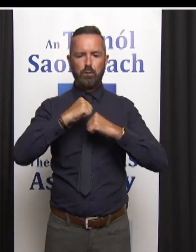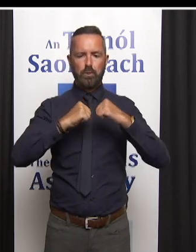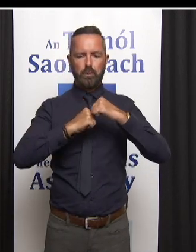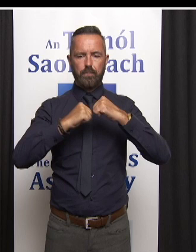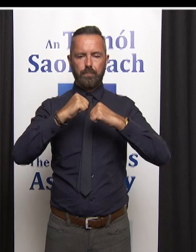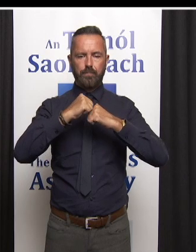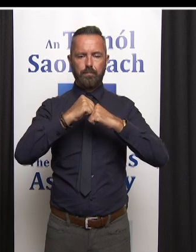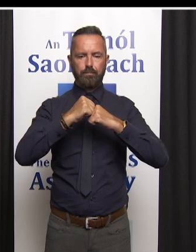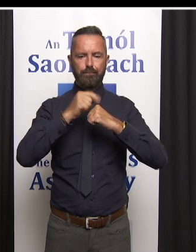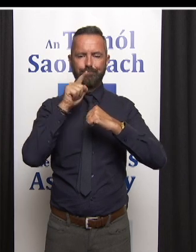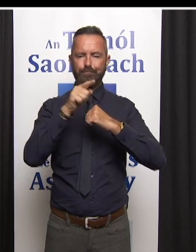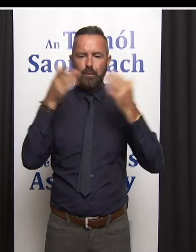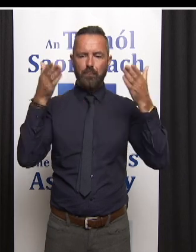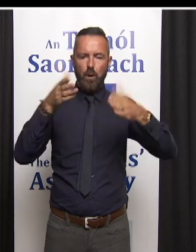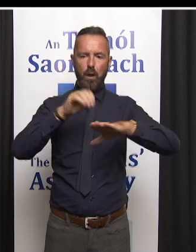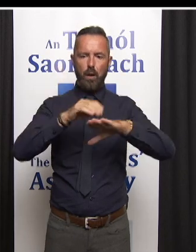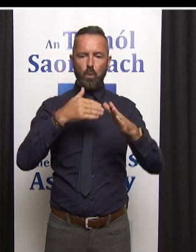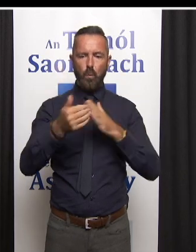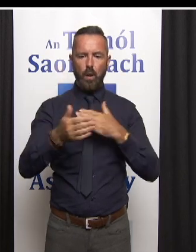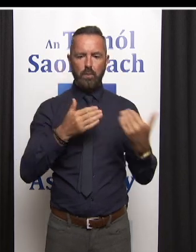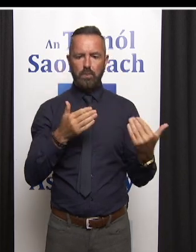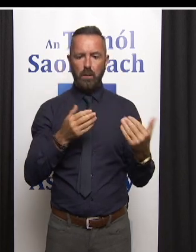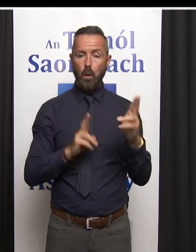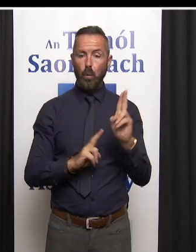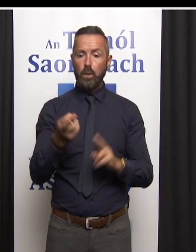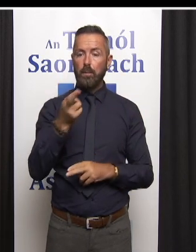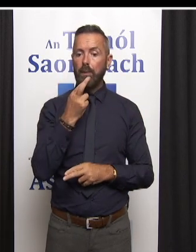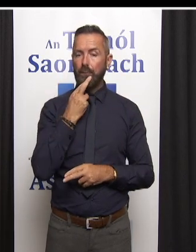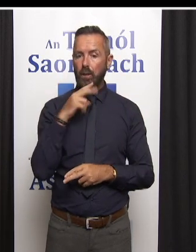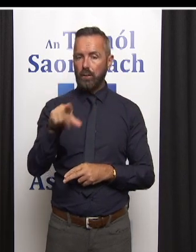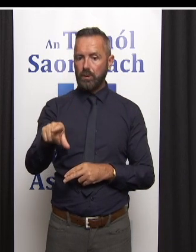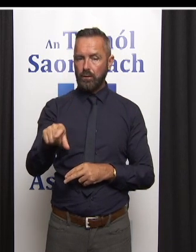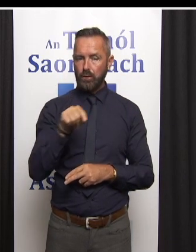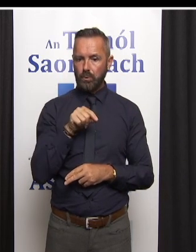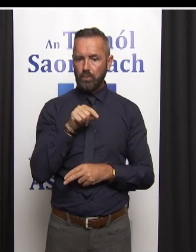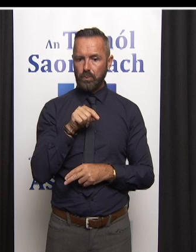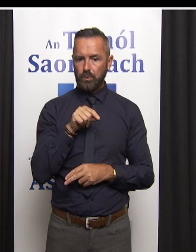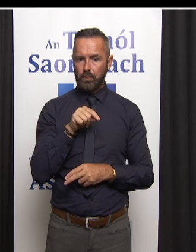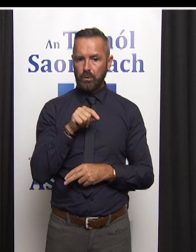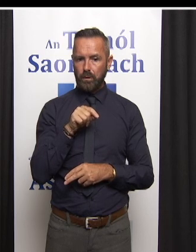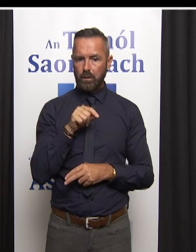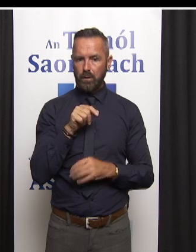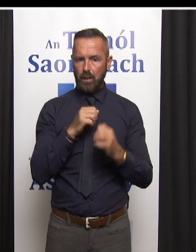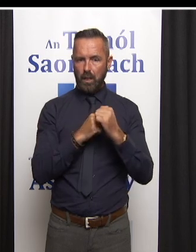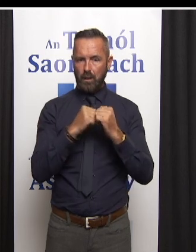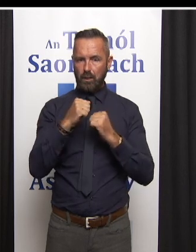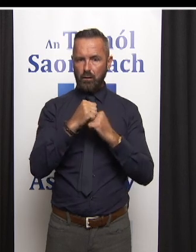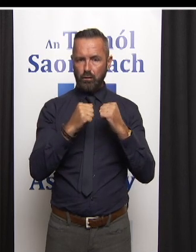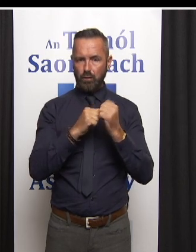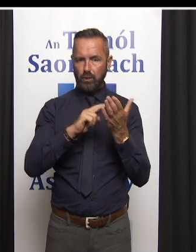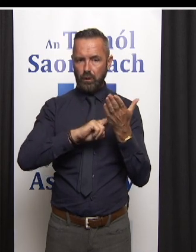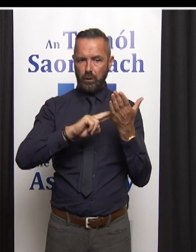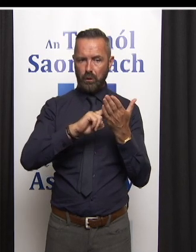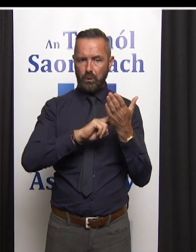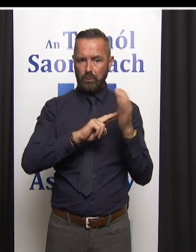the focus here is, would you prefer to choose the structure using and some of